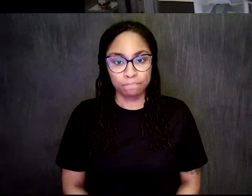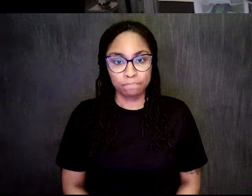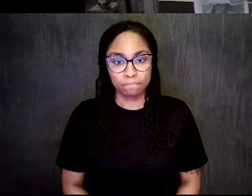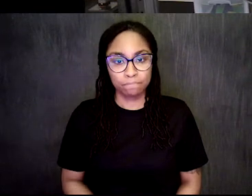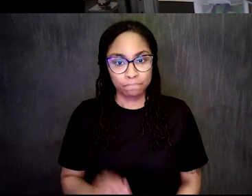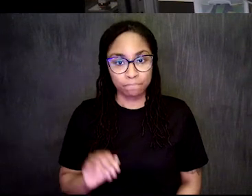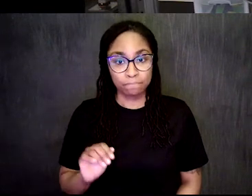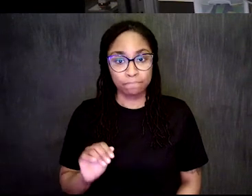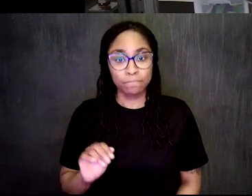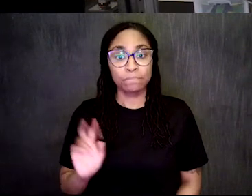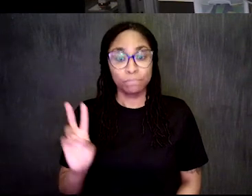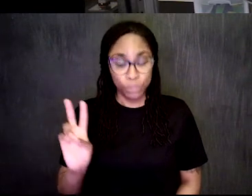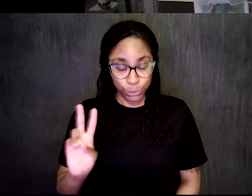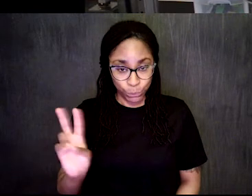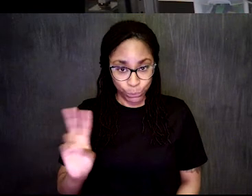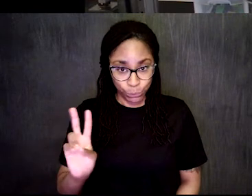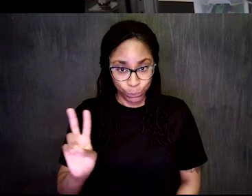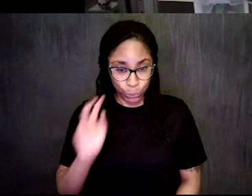Out.